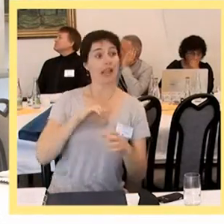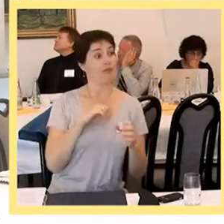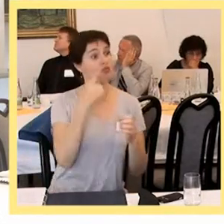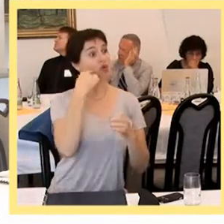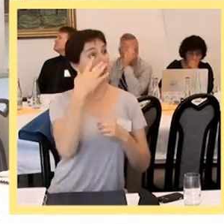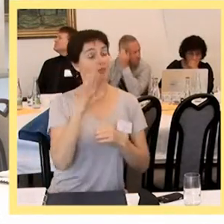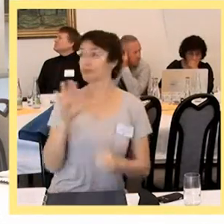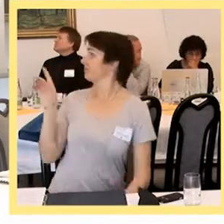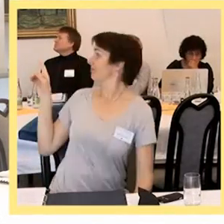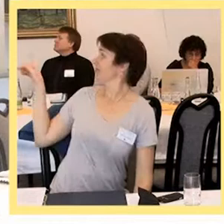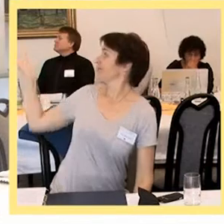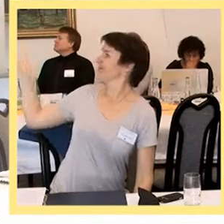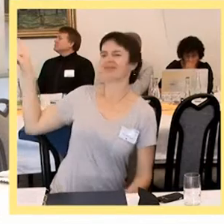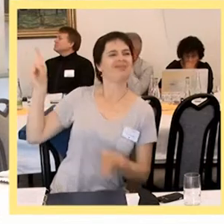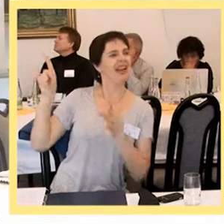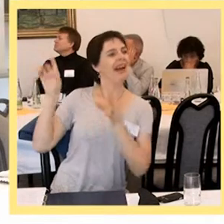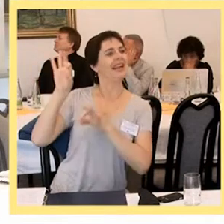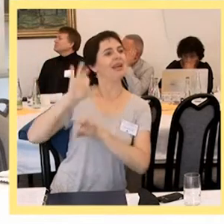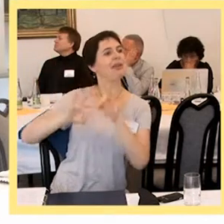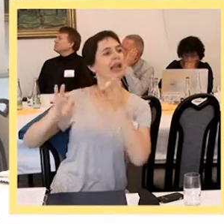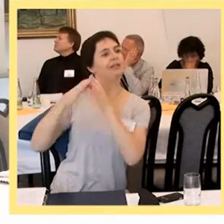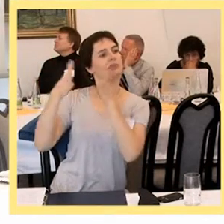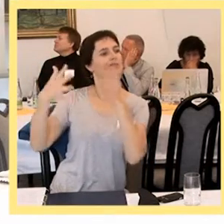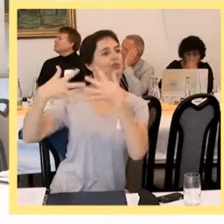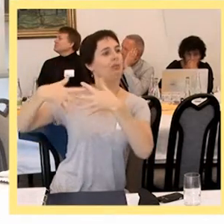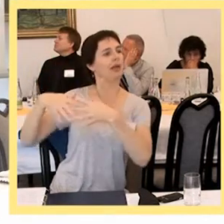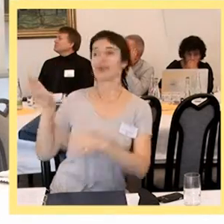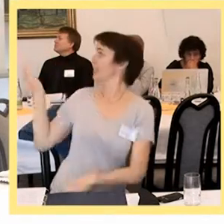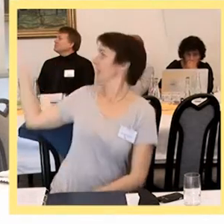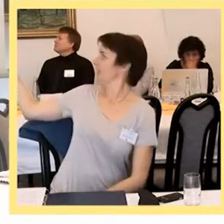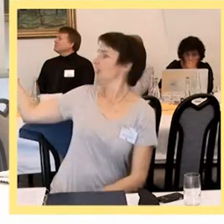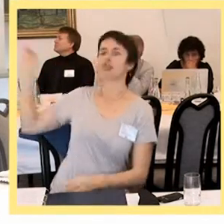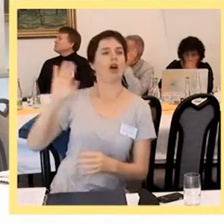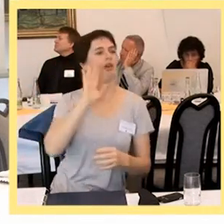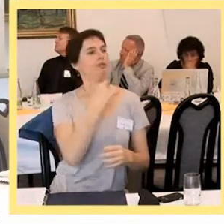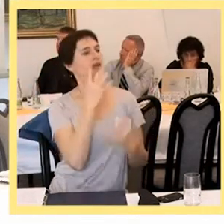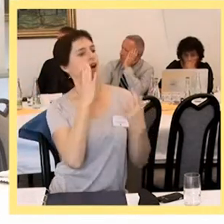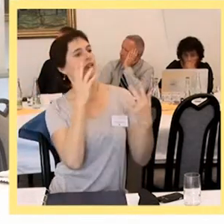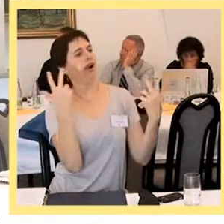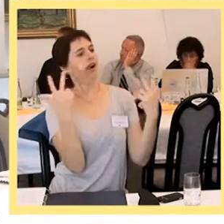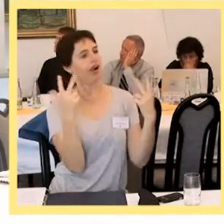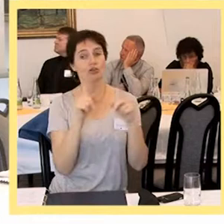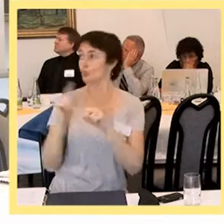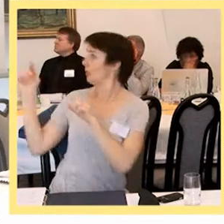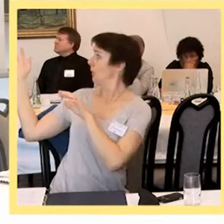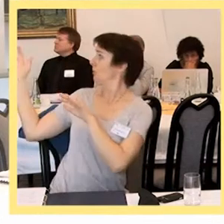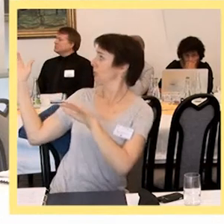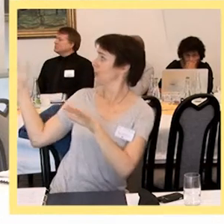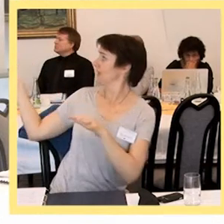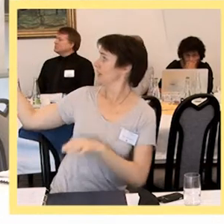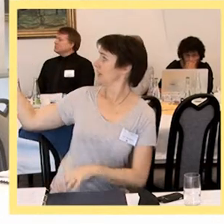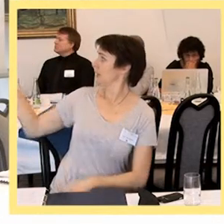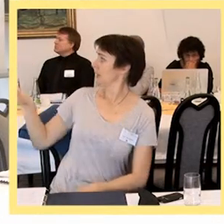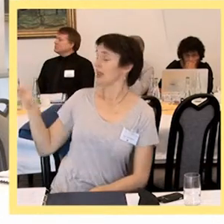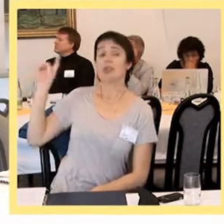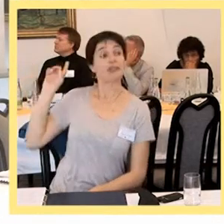place and the chemical was released at this end up here. And then the idea is that the emergency services will then rescue the patients and